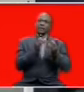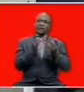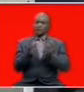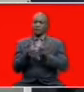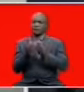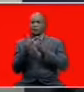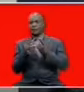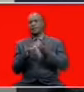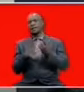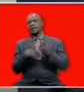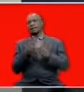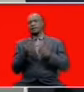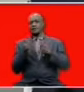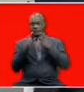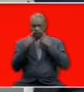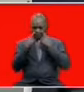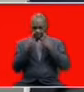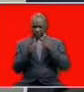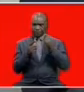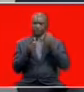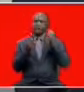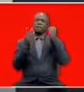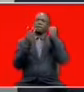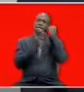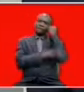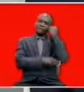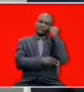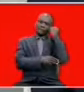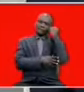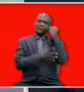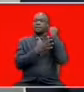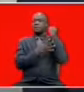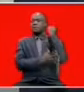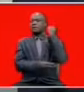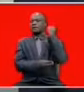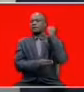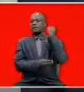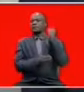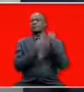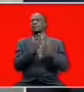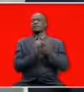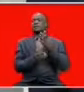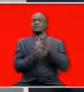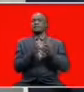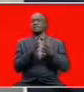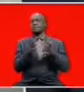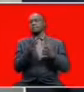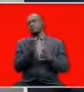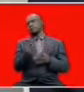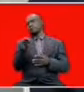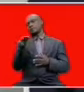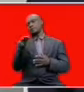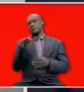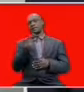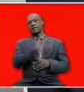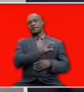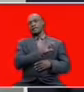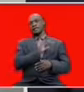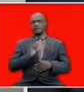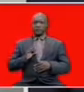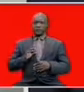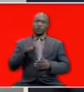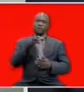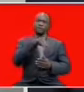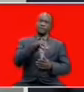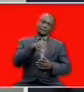saw, you know, how poverty was ravaging the lives of many Zimbabweans, particularly the Christian community. So